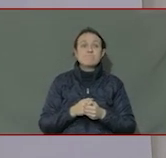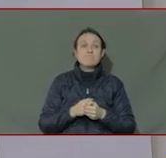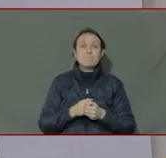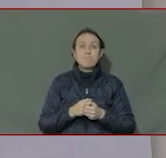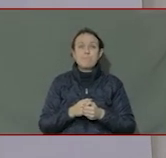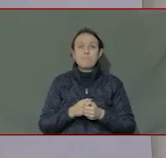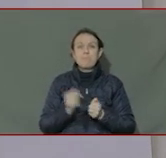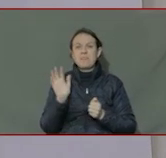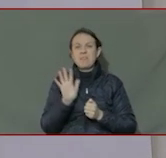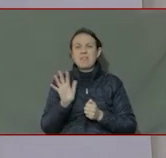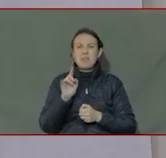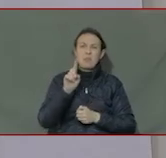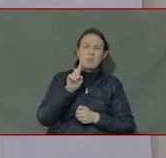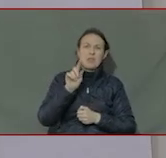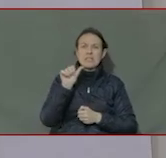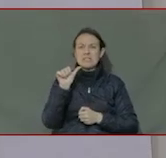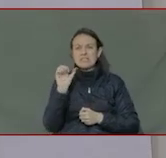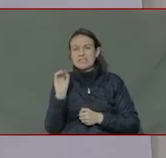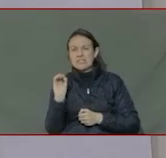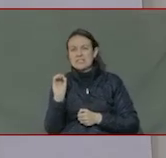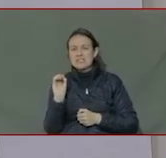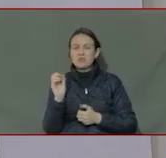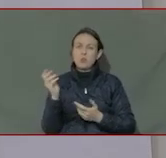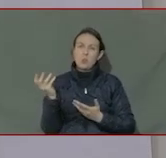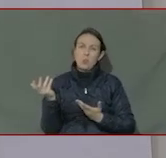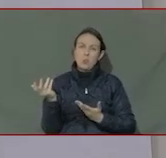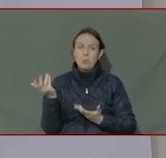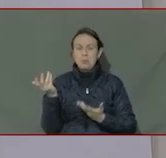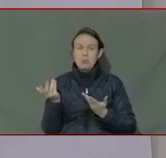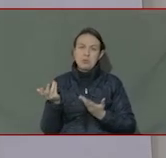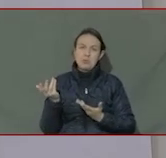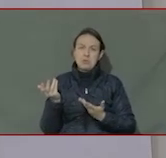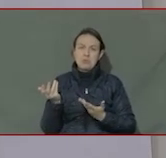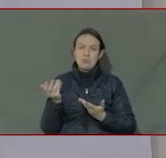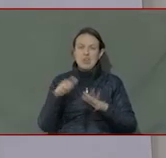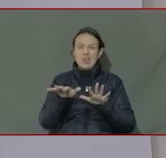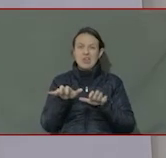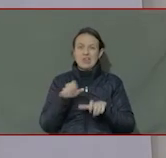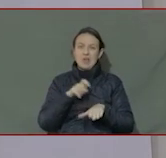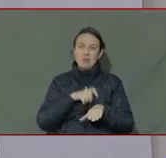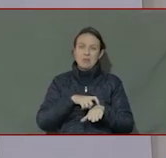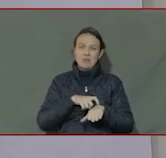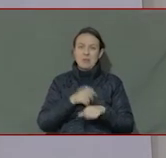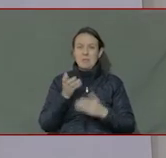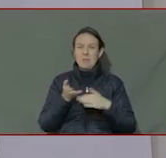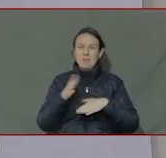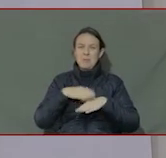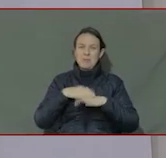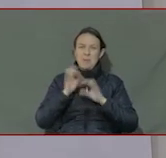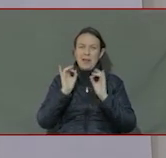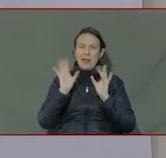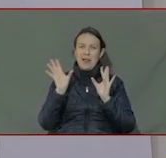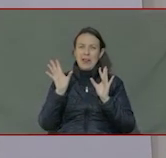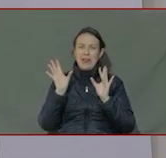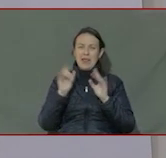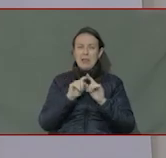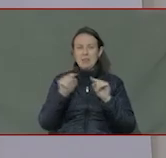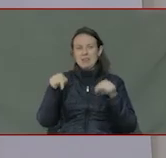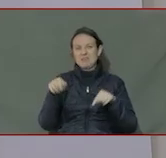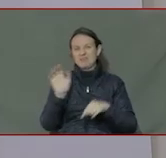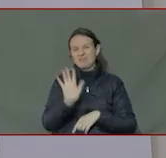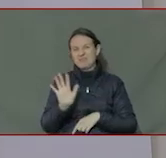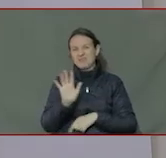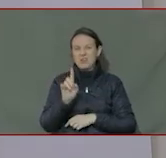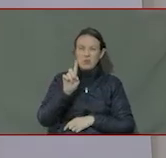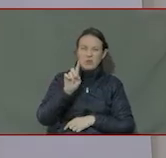It's about 160, or maybe you can say, often in the exams they will make it more clear, but in this case it was around about 160